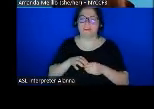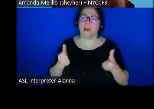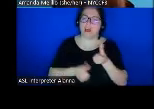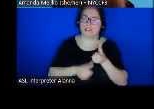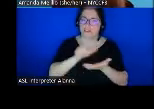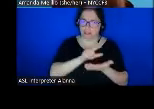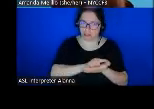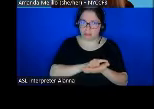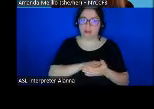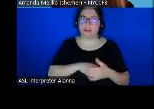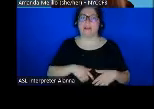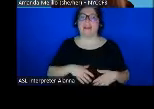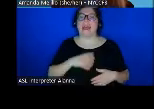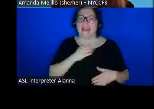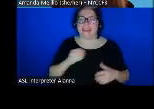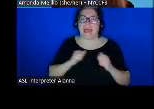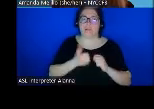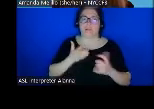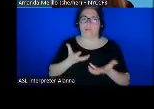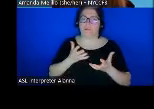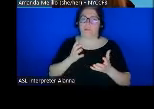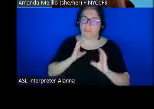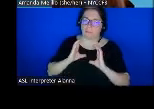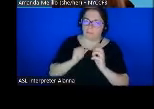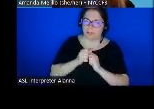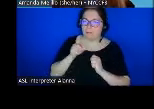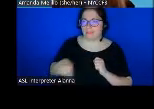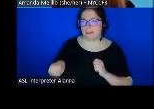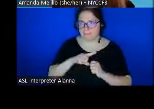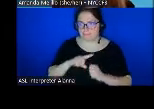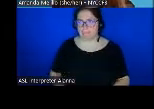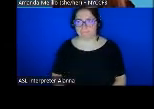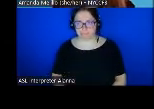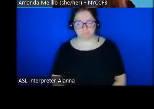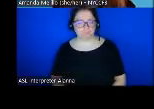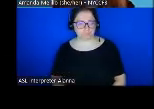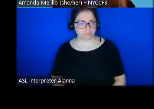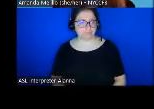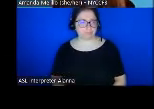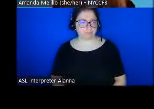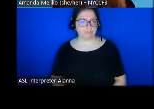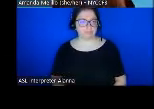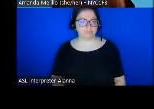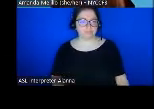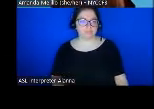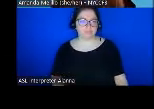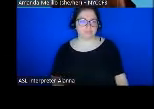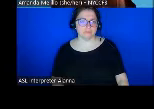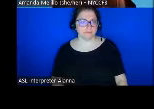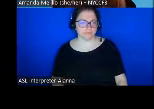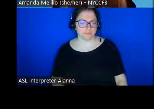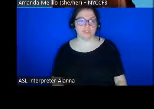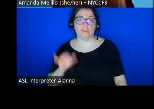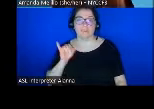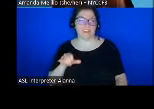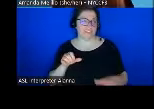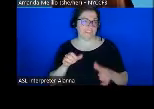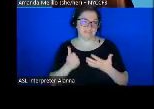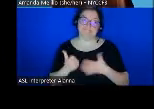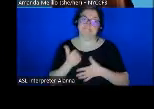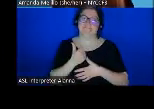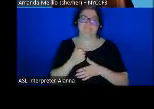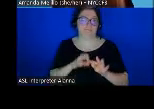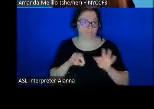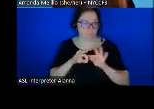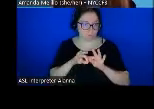are ways that we can effectively communicate with them um so that is one of our key takeaways getting those insights